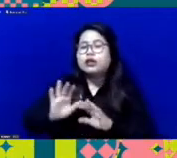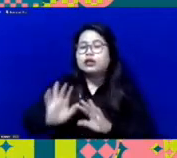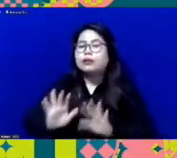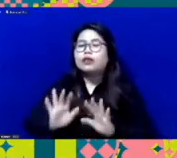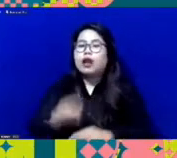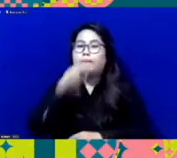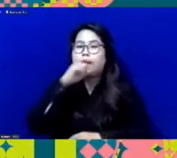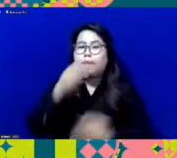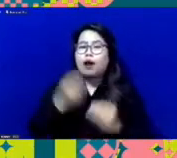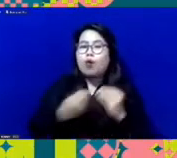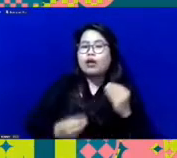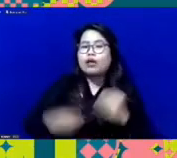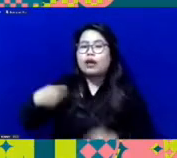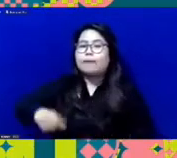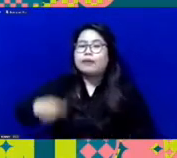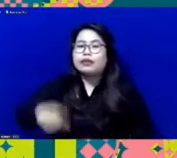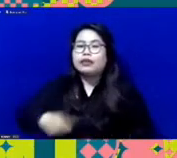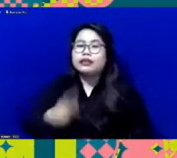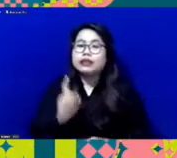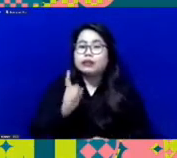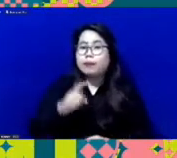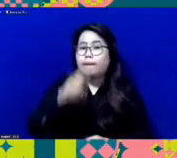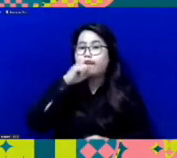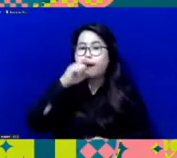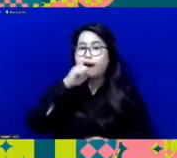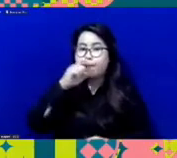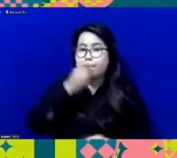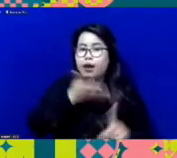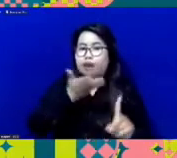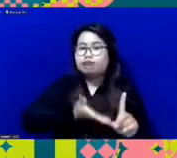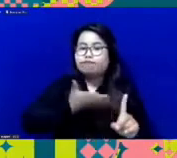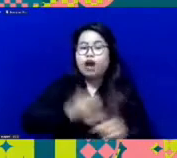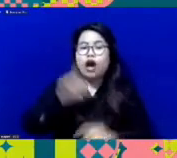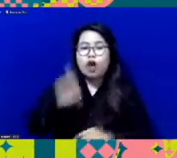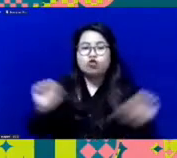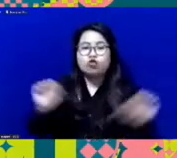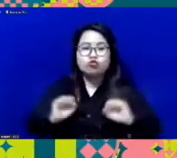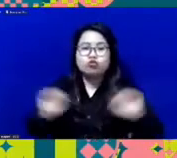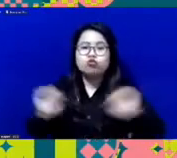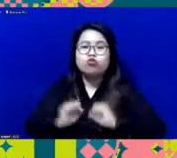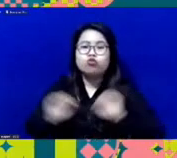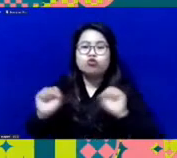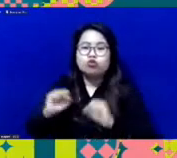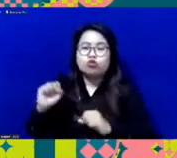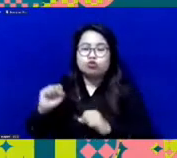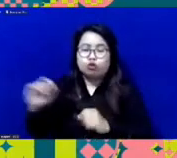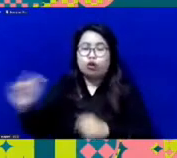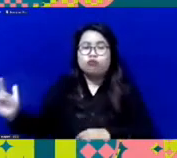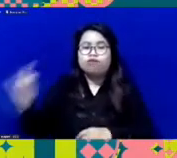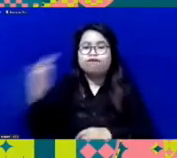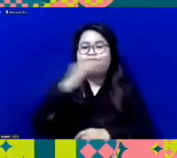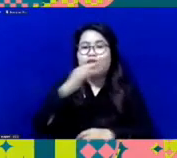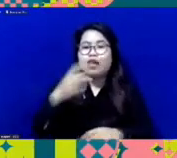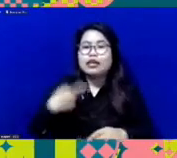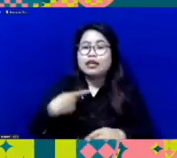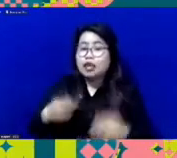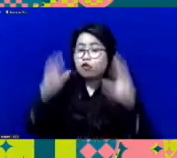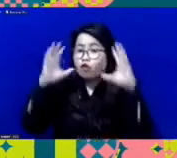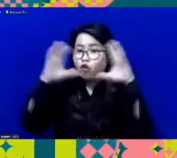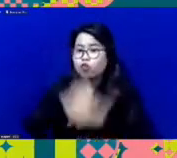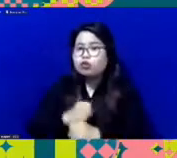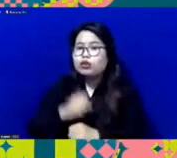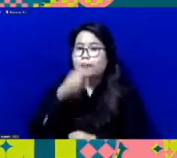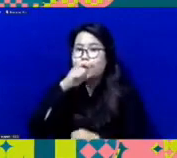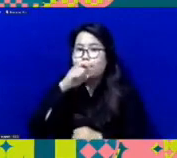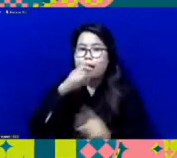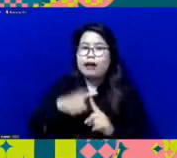have a plane to catch. So in this little short window, please allow us to concentrate on Bapak Tiko. So